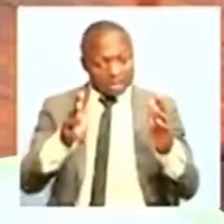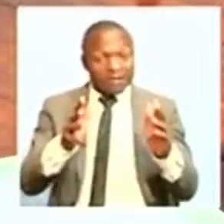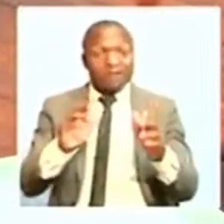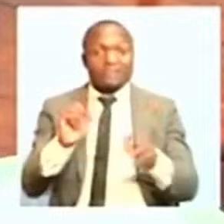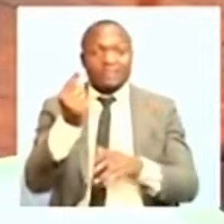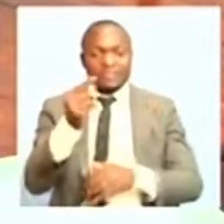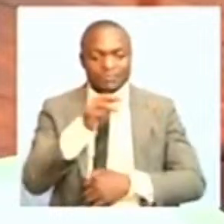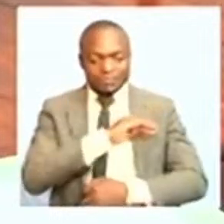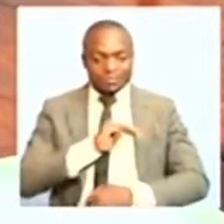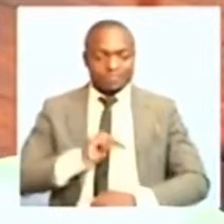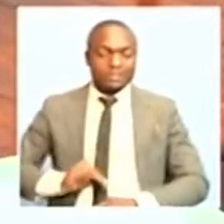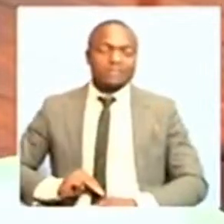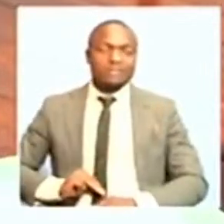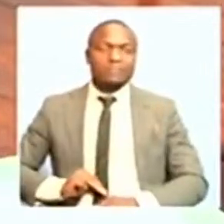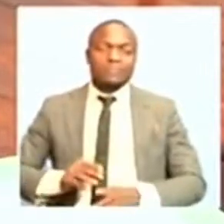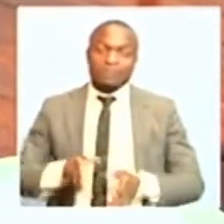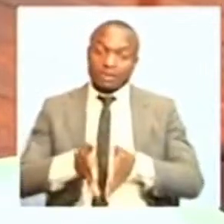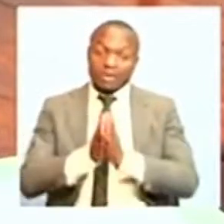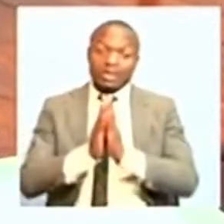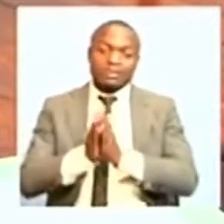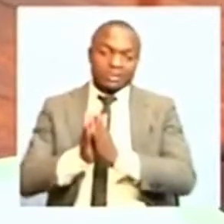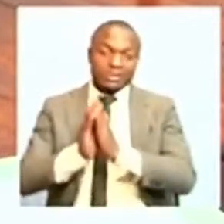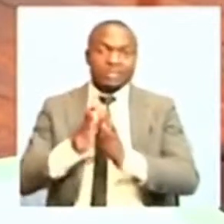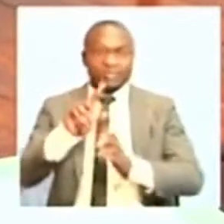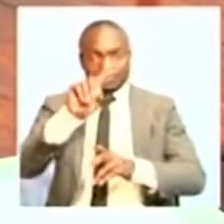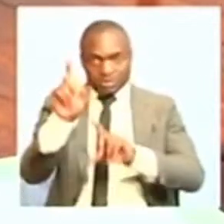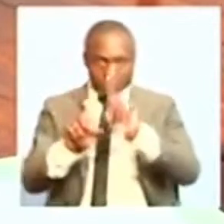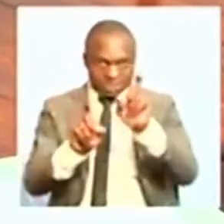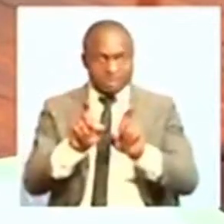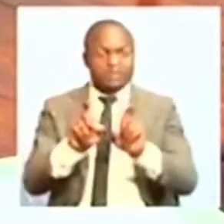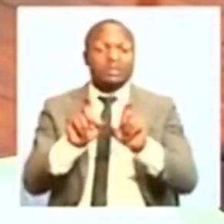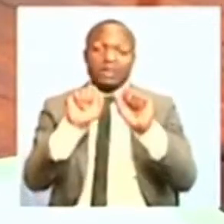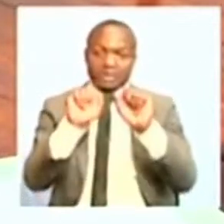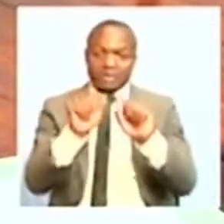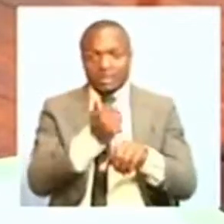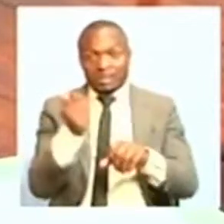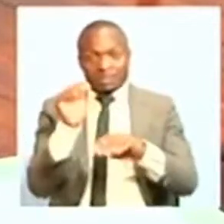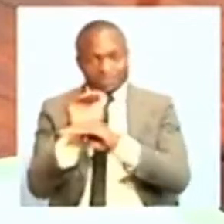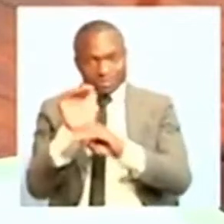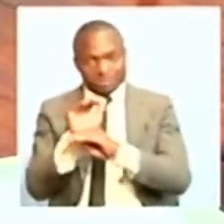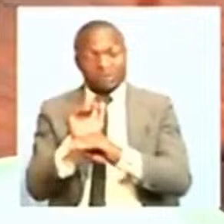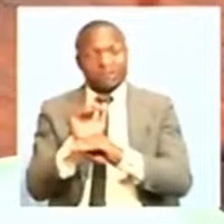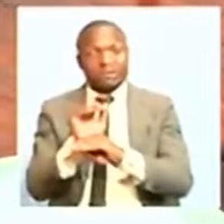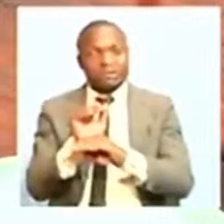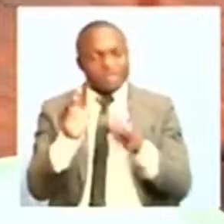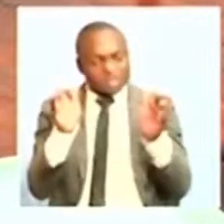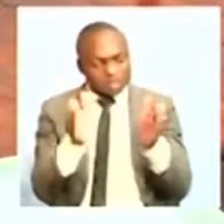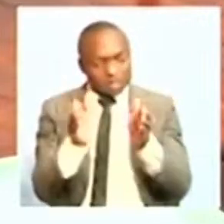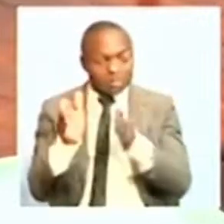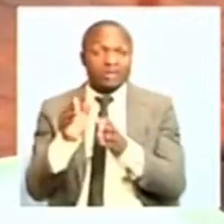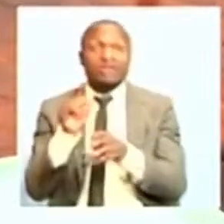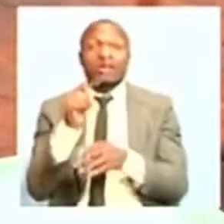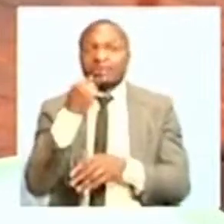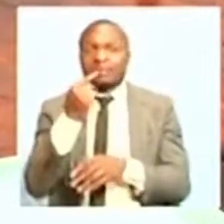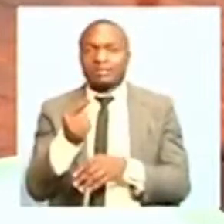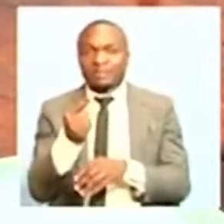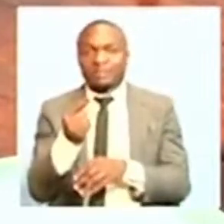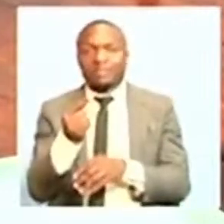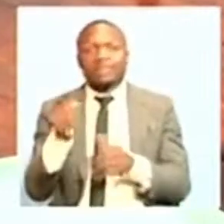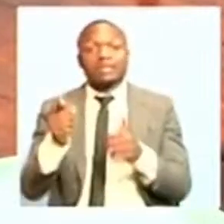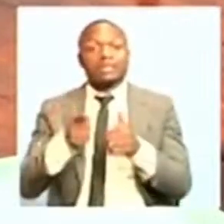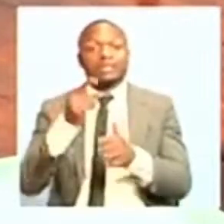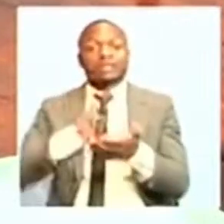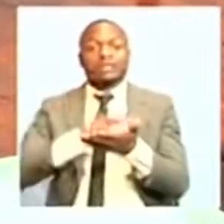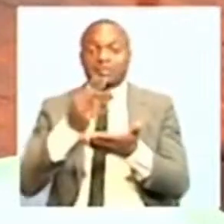members to ask questions or maybe any comments. So we need to be brief, because as I indicated, I think the next witness is